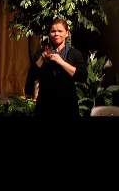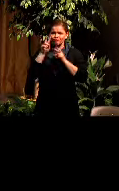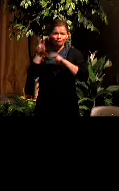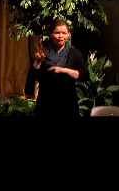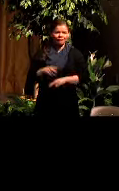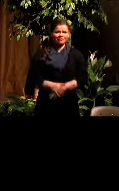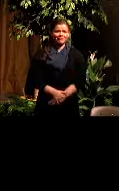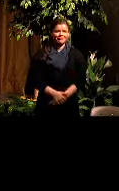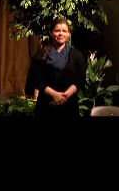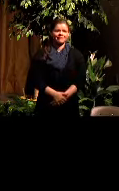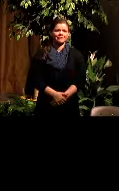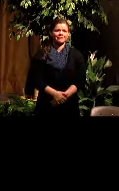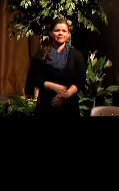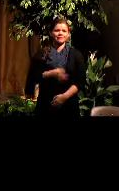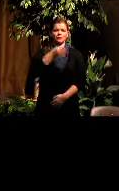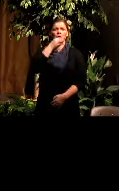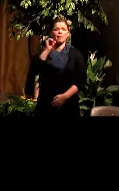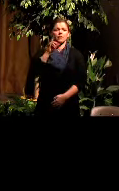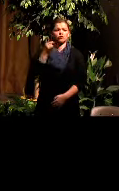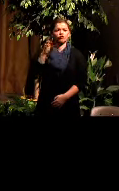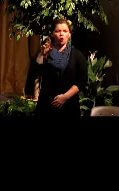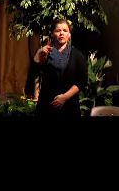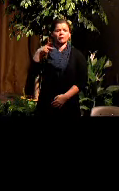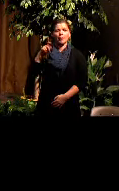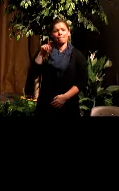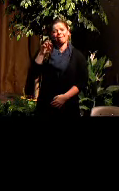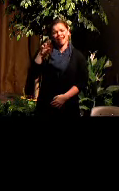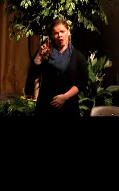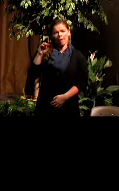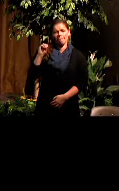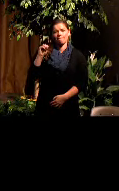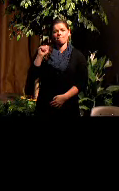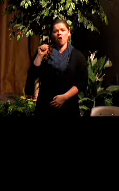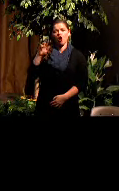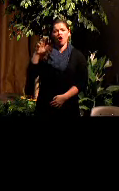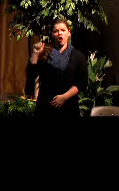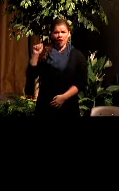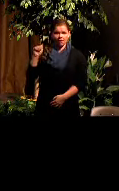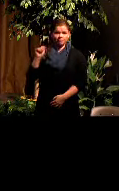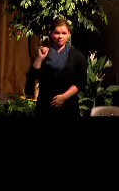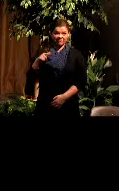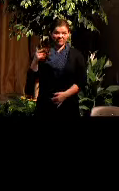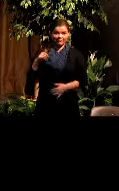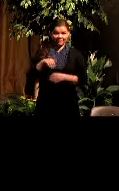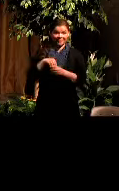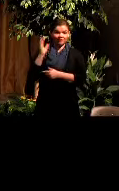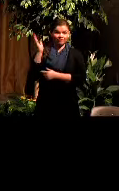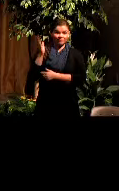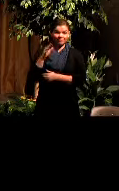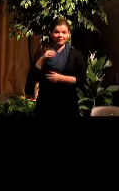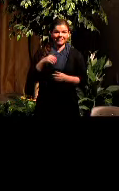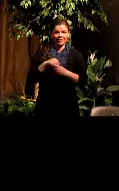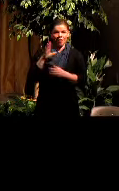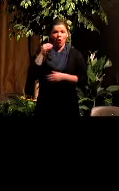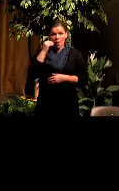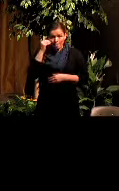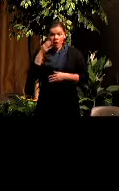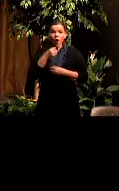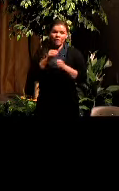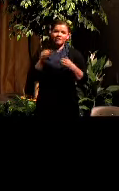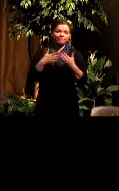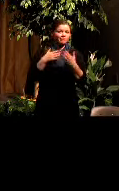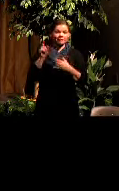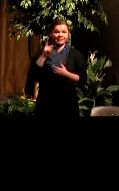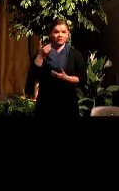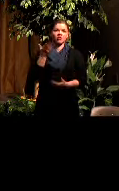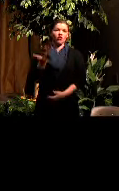Marra to you in person as well as virtually in your home, office, or wherever you are. It's amazing that